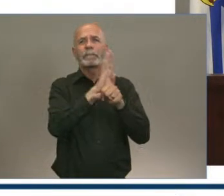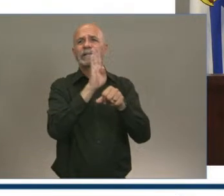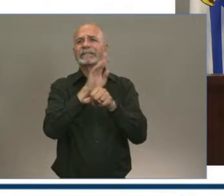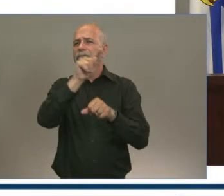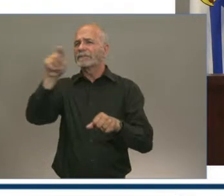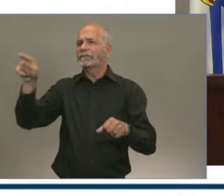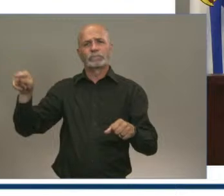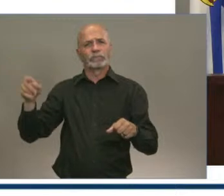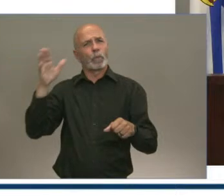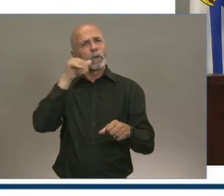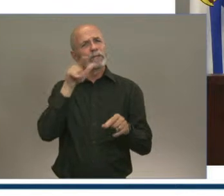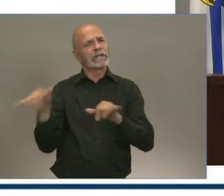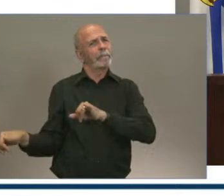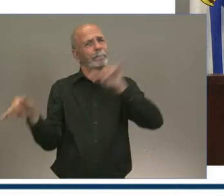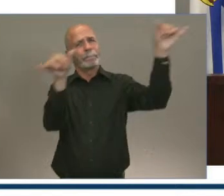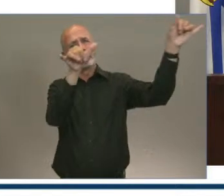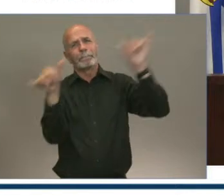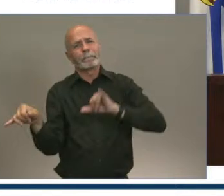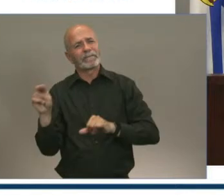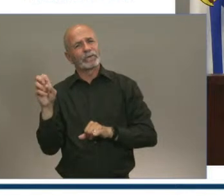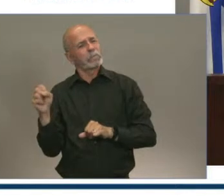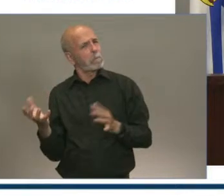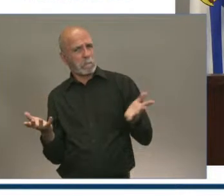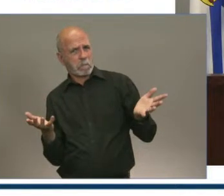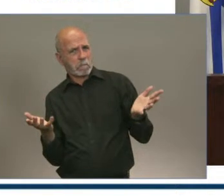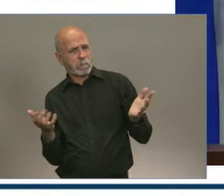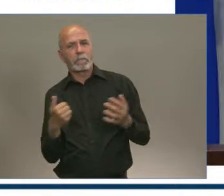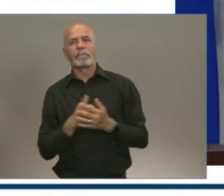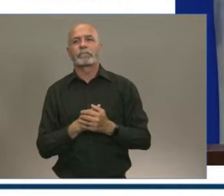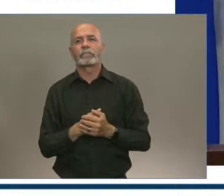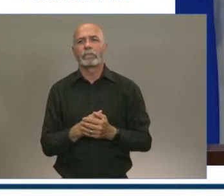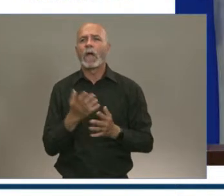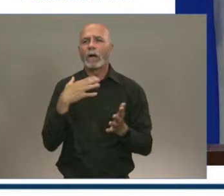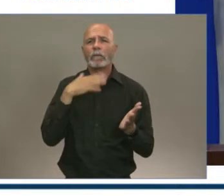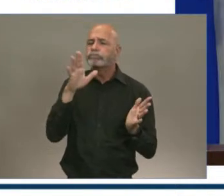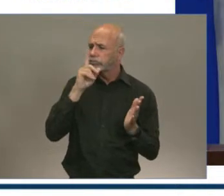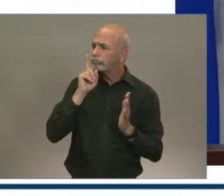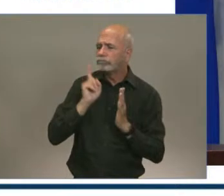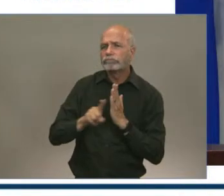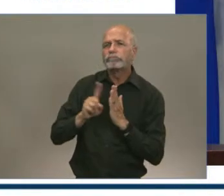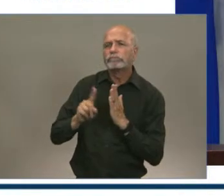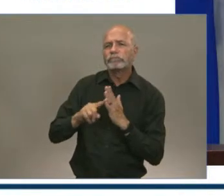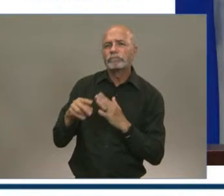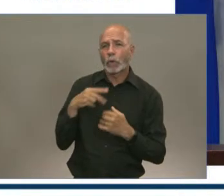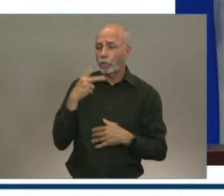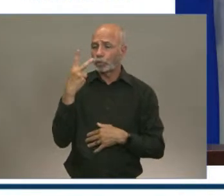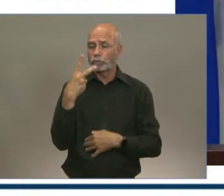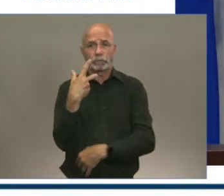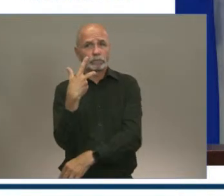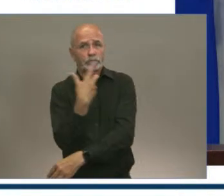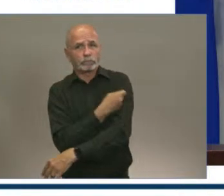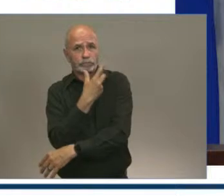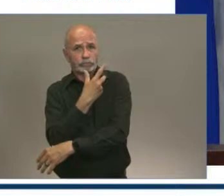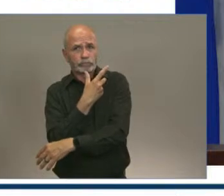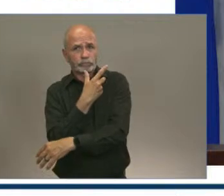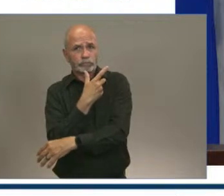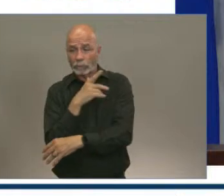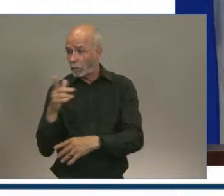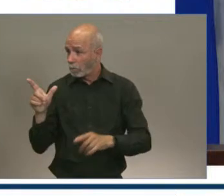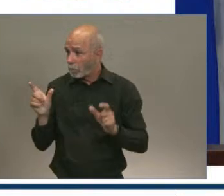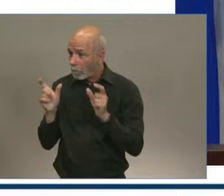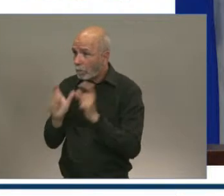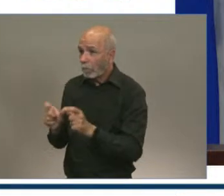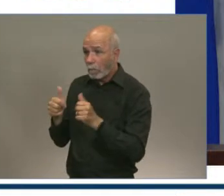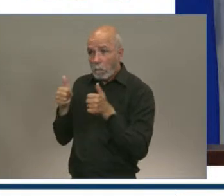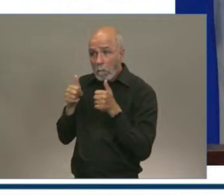the same thing. Well, we are looking at that. The 2-dose protection does provide the right protection so